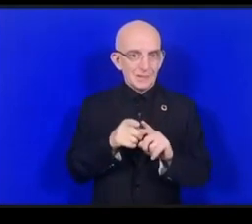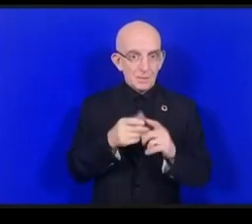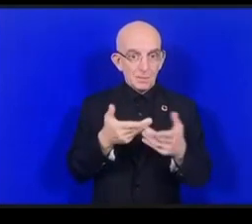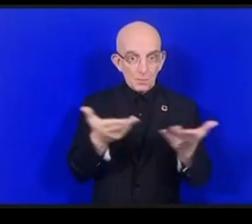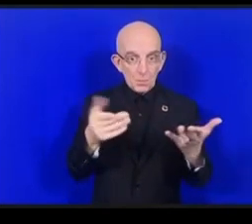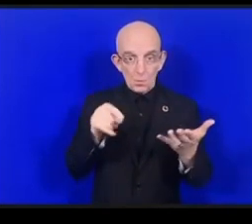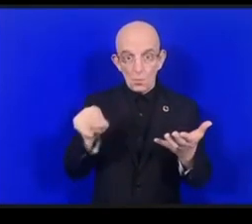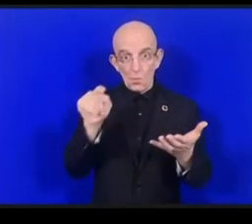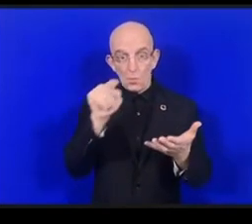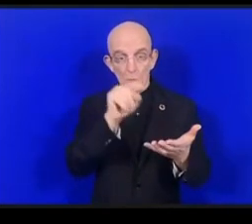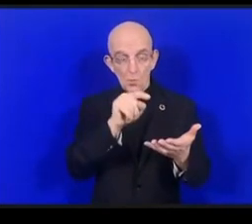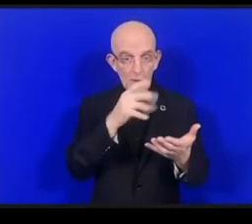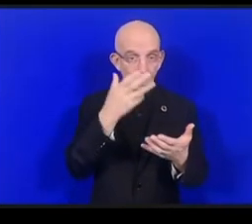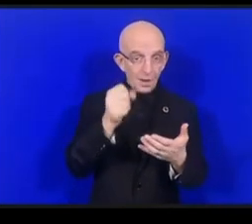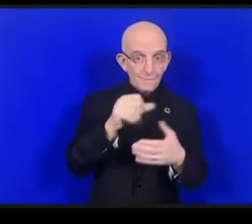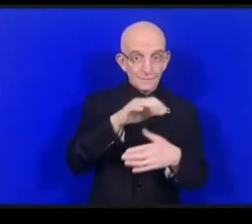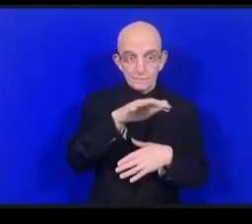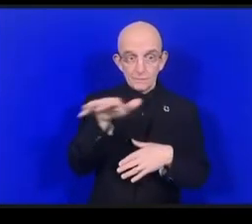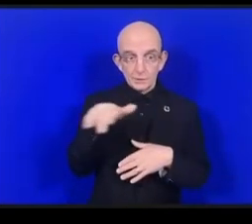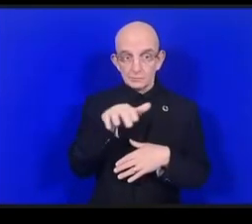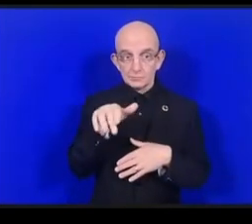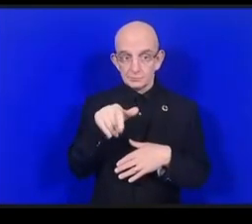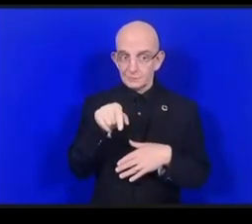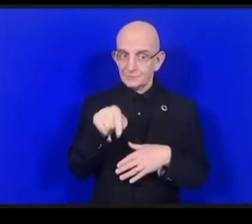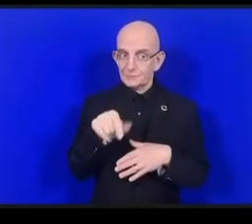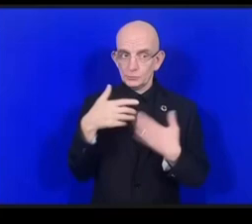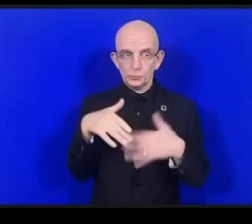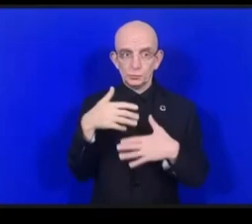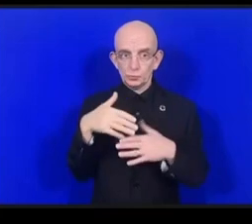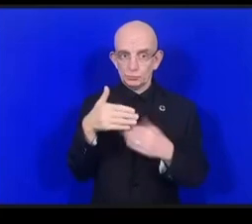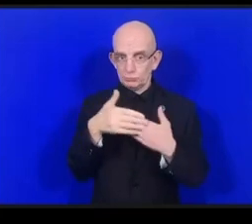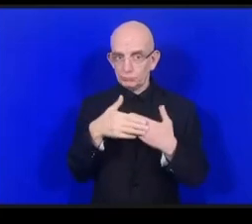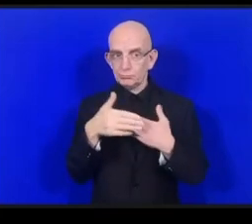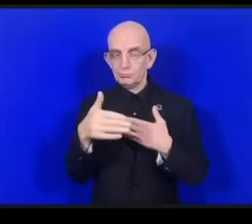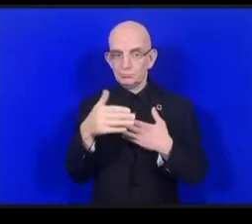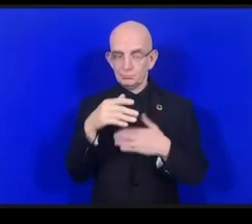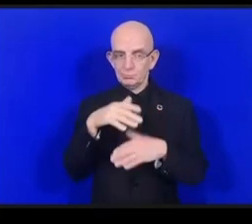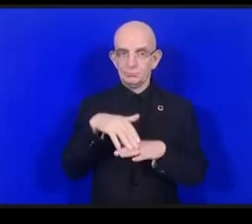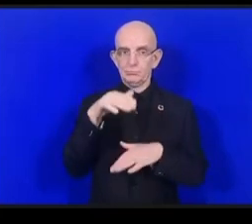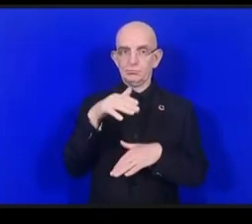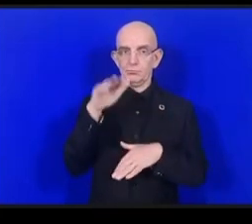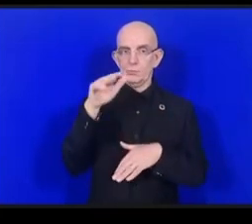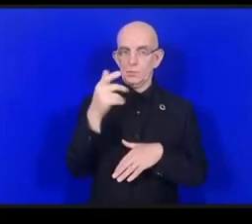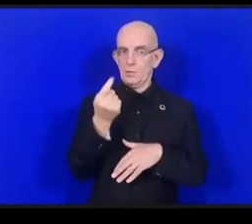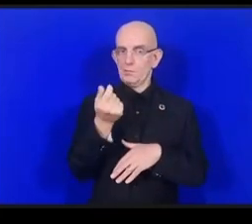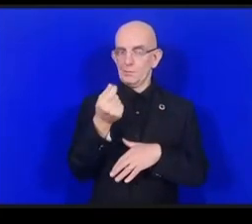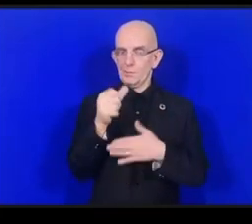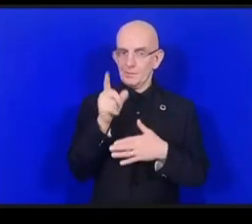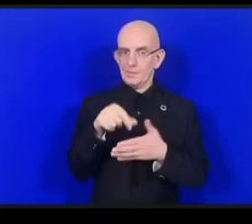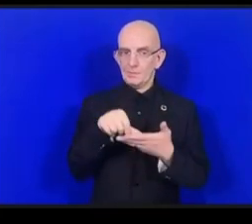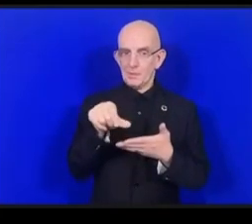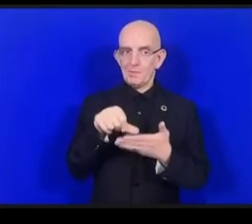and more expensive. What is why it is getting more and more expensive? It is very clear that